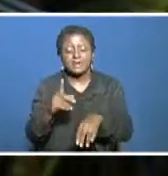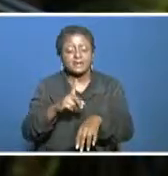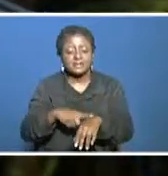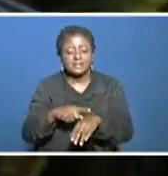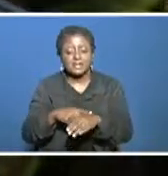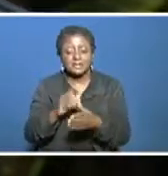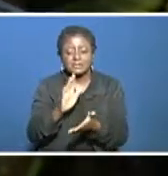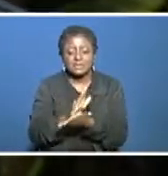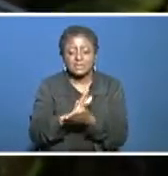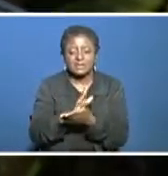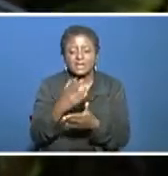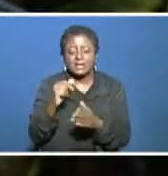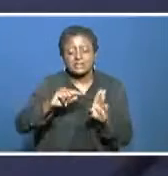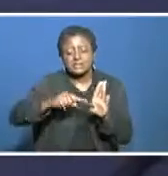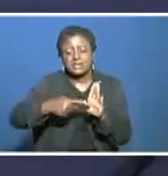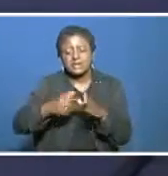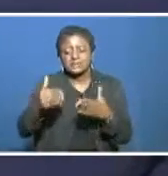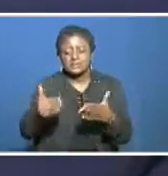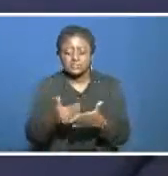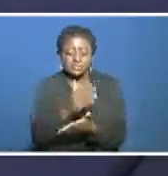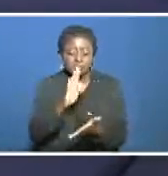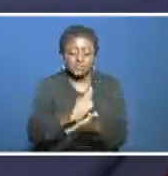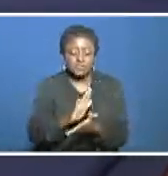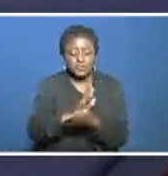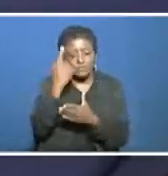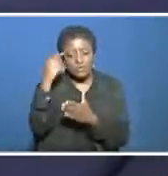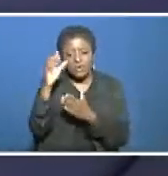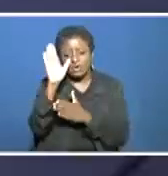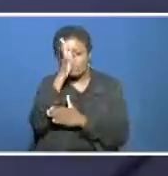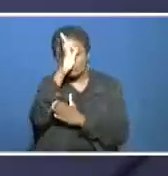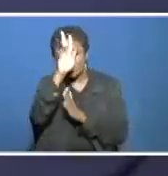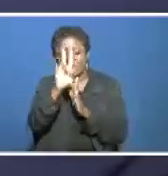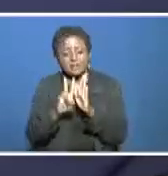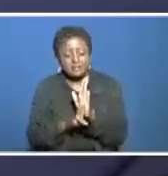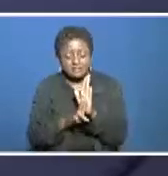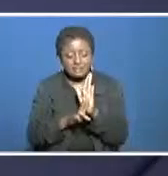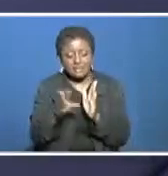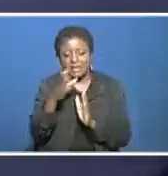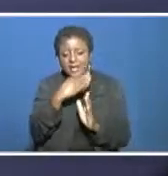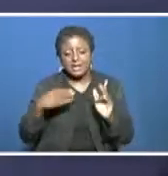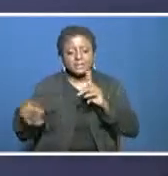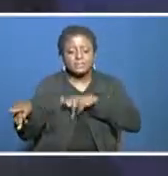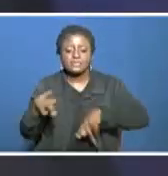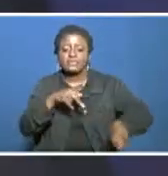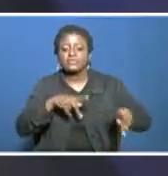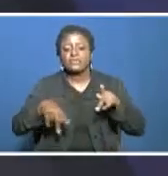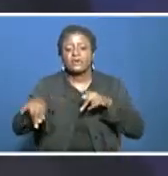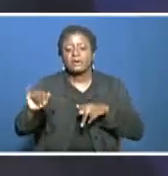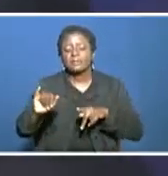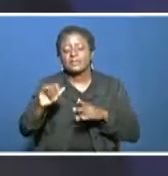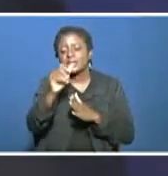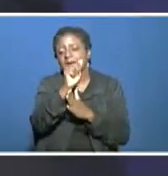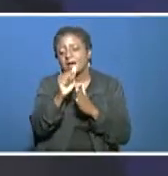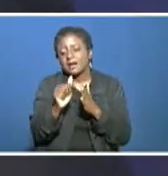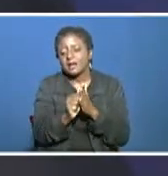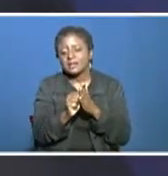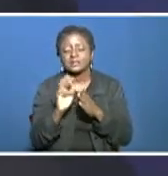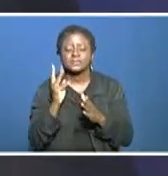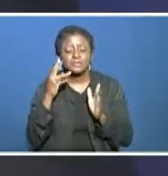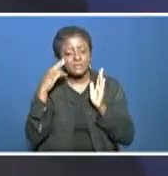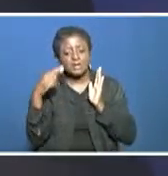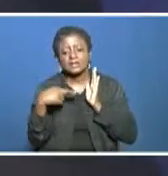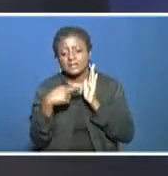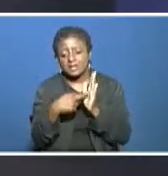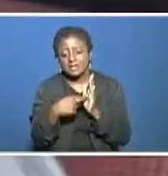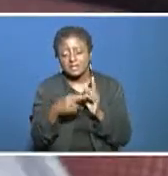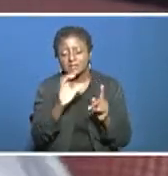school for the creative and performing arts. That said, we also recognize that our cultural norms